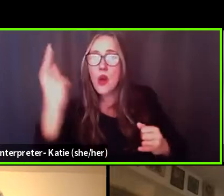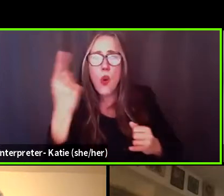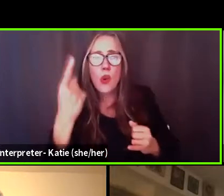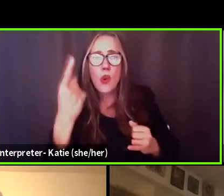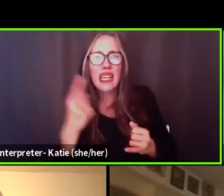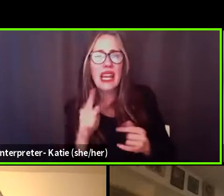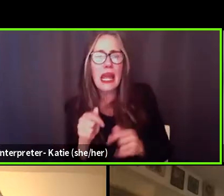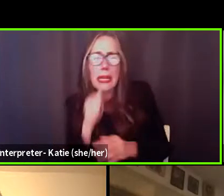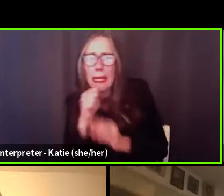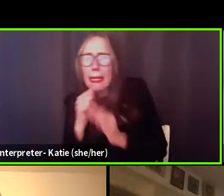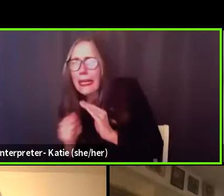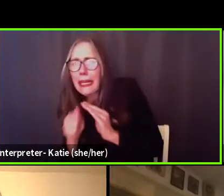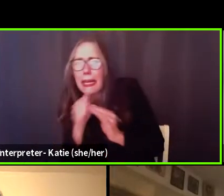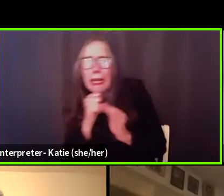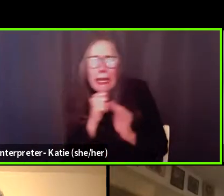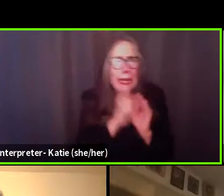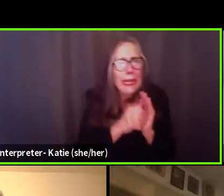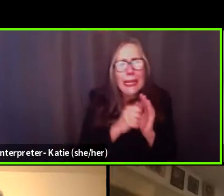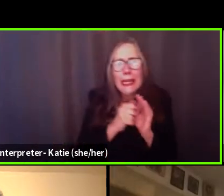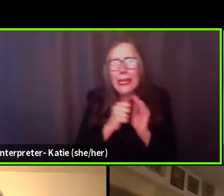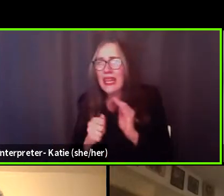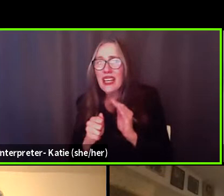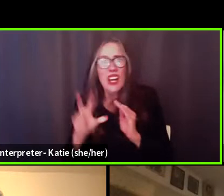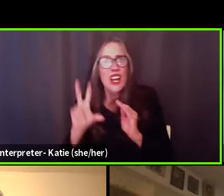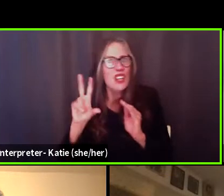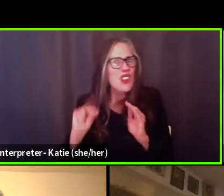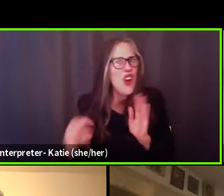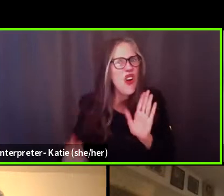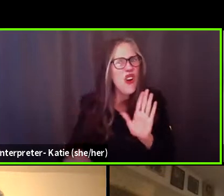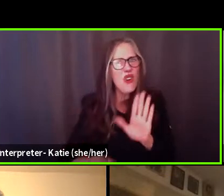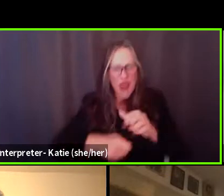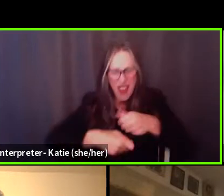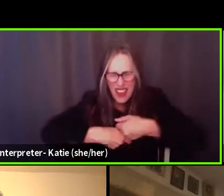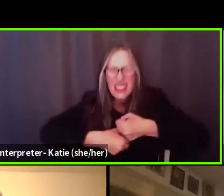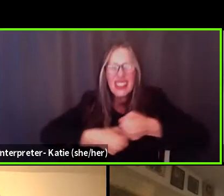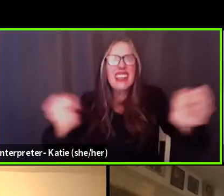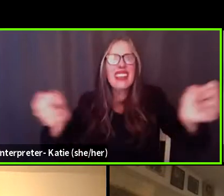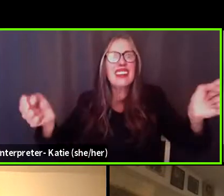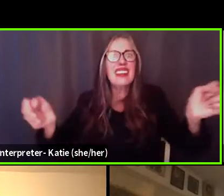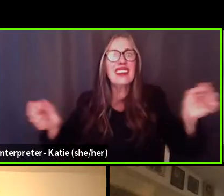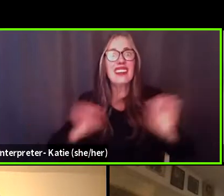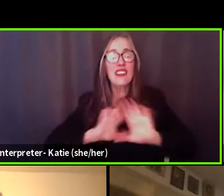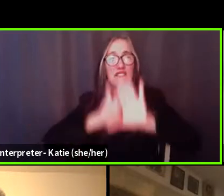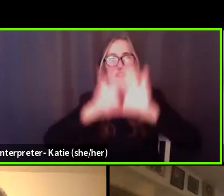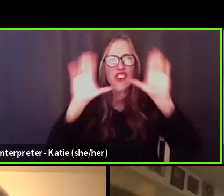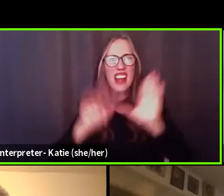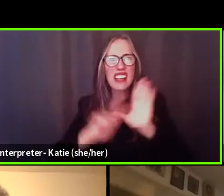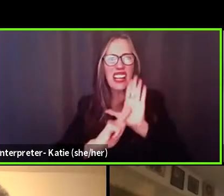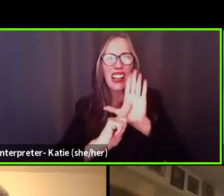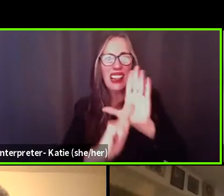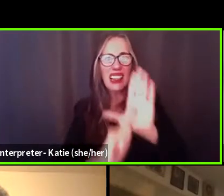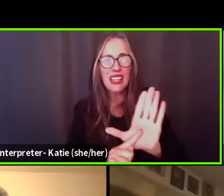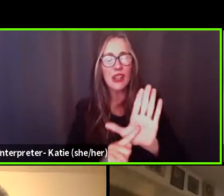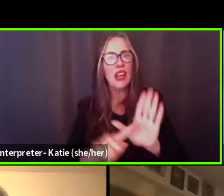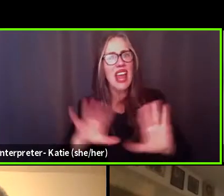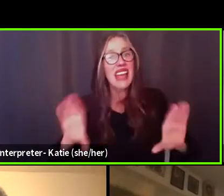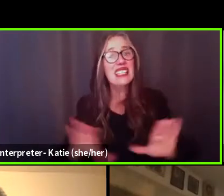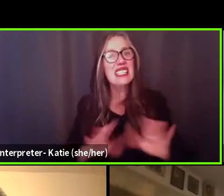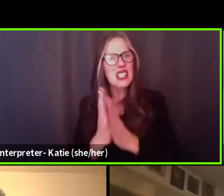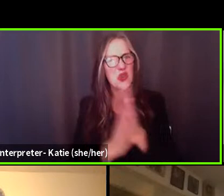corners but were act actually in fact right out in front and many of the ideas being promulgated were done so enthusiastically